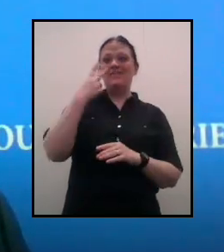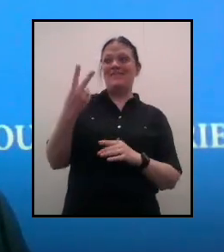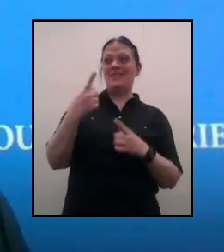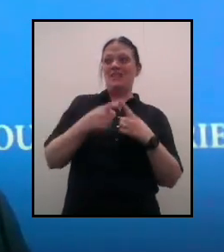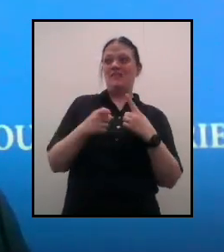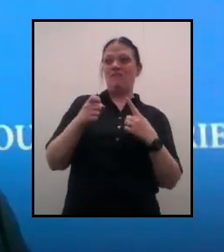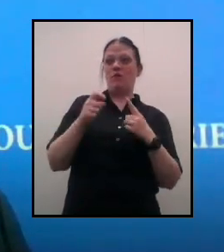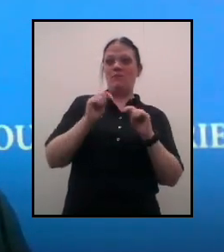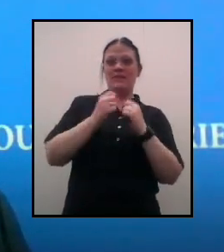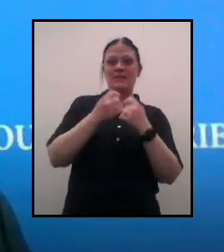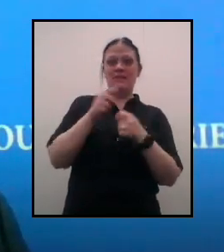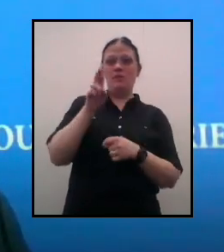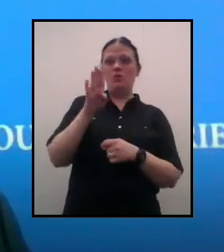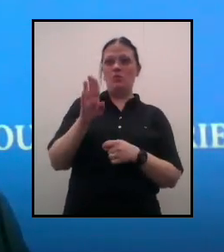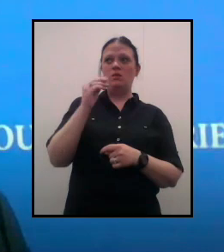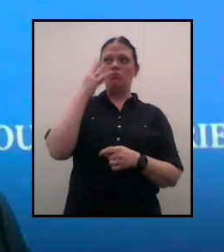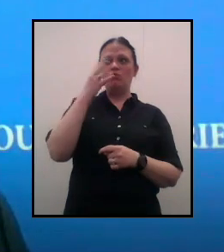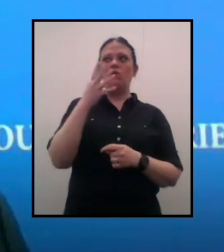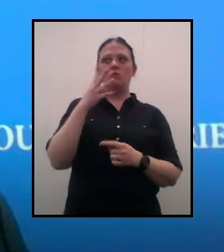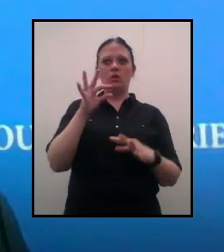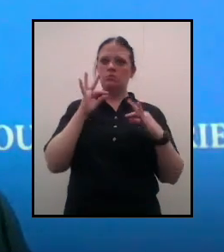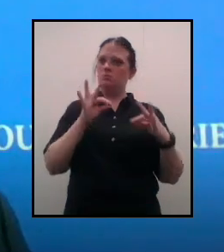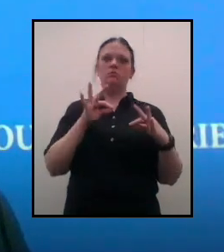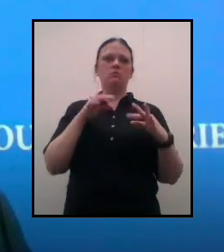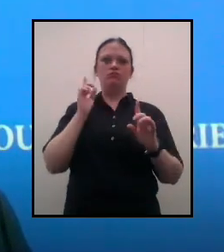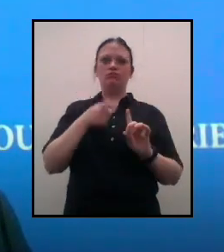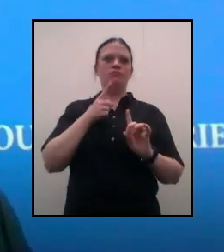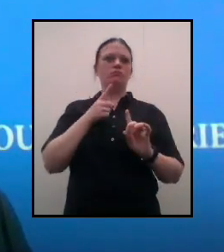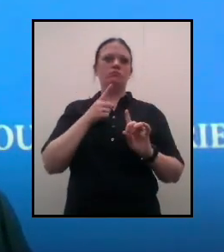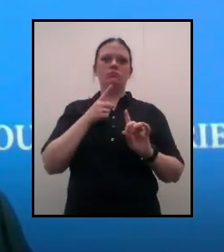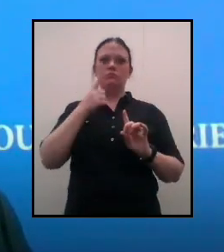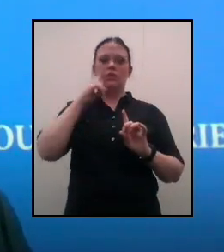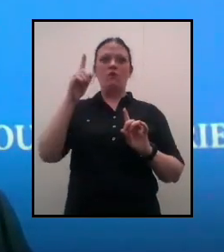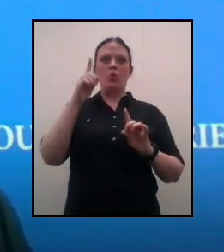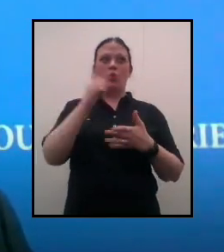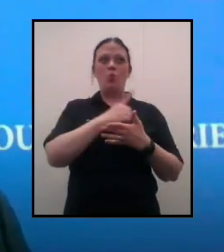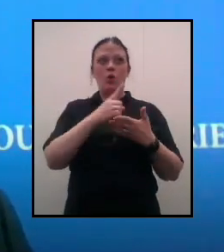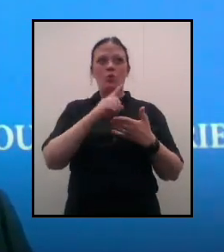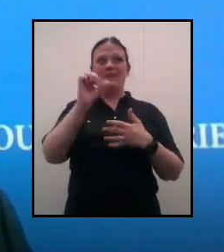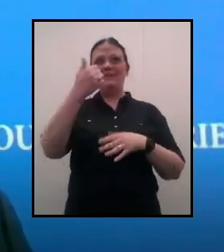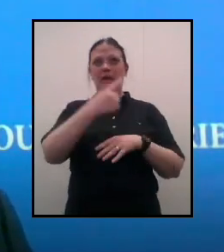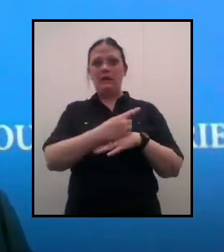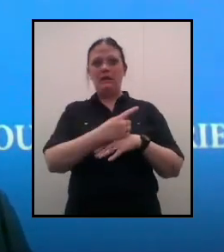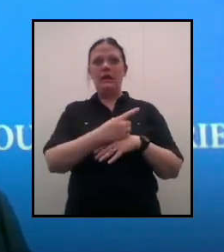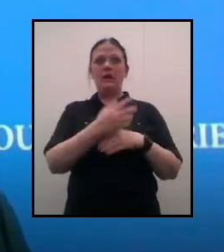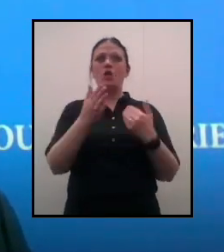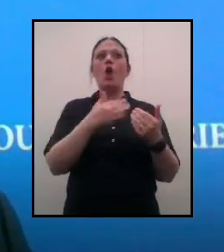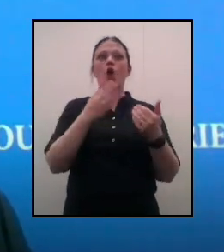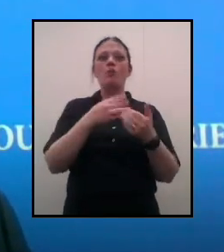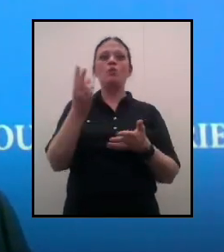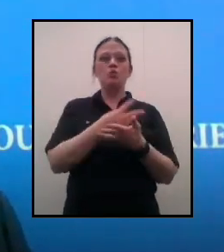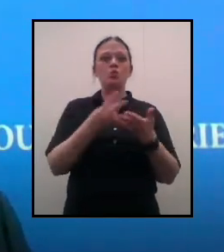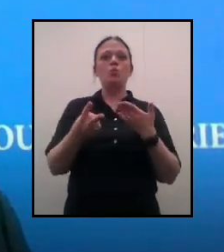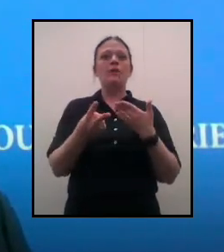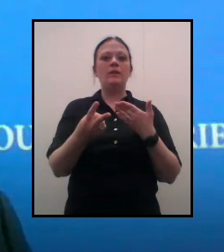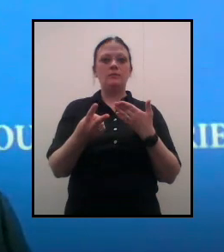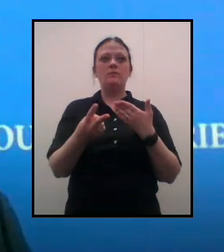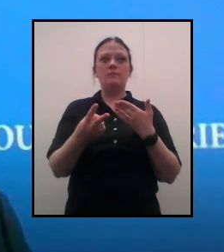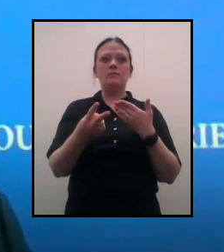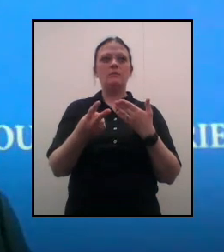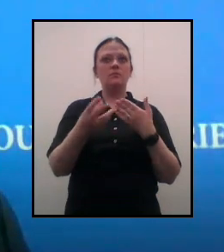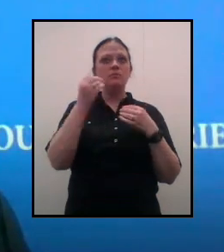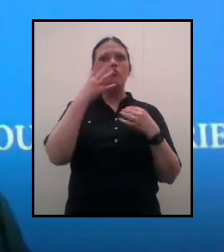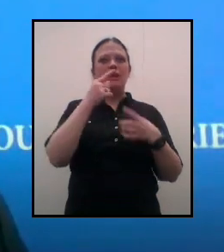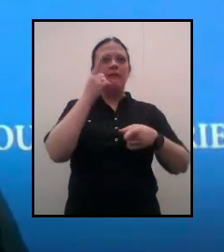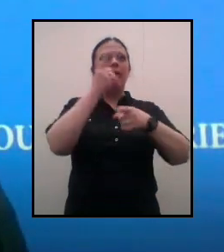and his team, they've been pretty much spot on for the week to 10 days to at most 2 weeks from when he issues it. They've been pretty